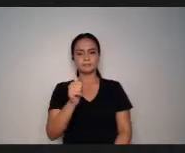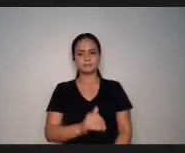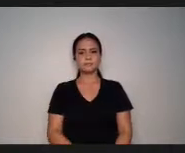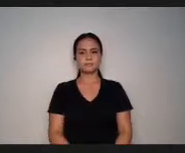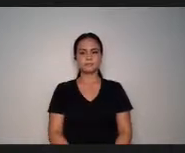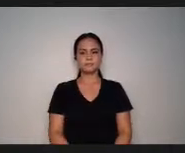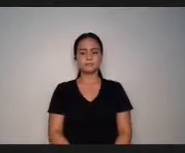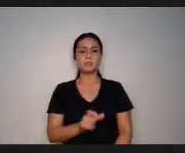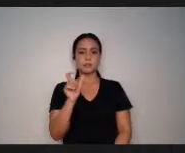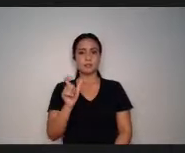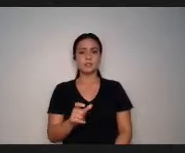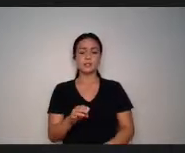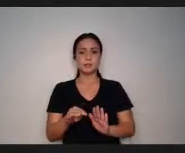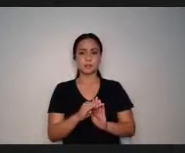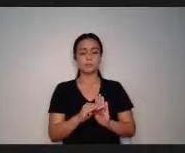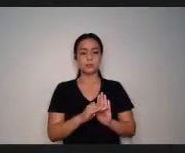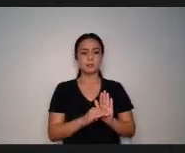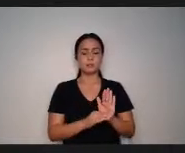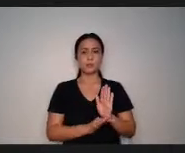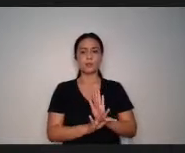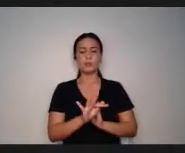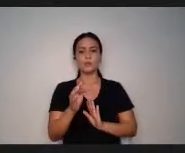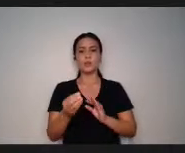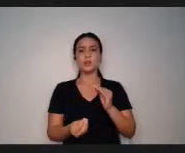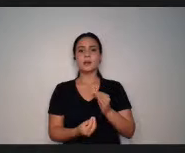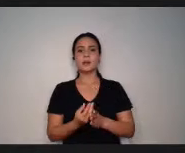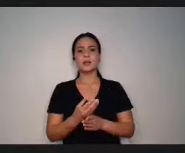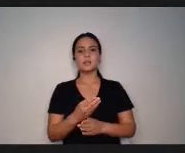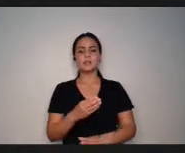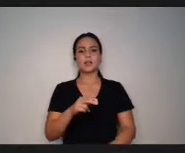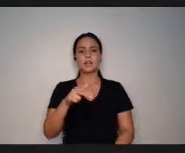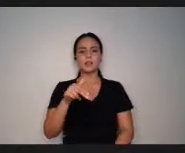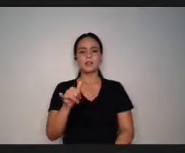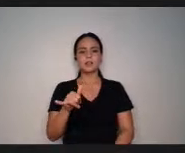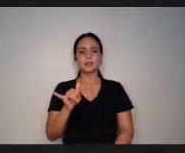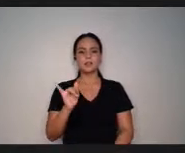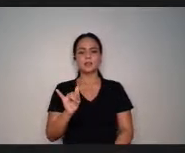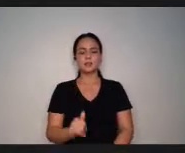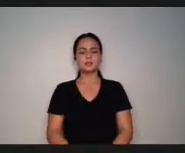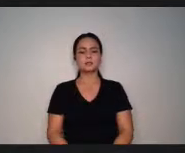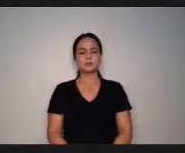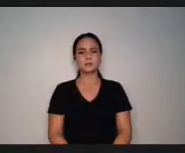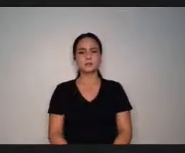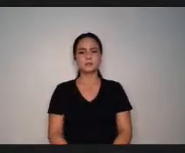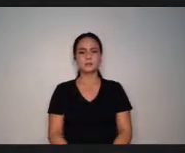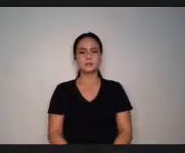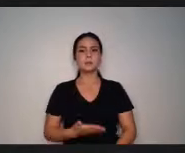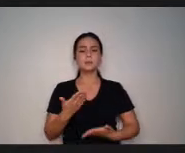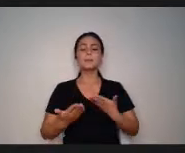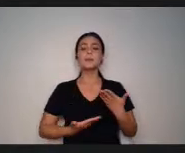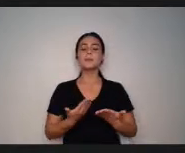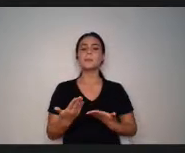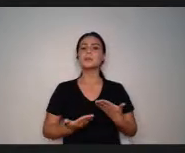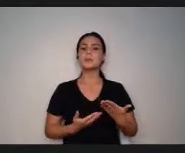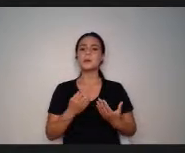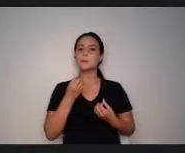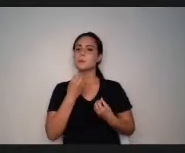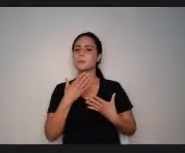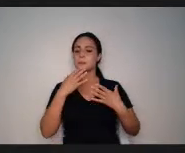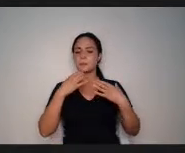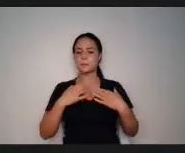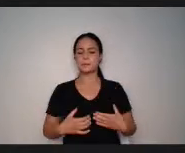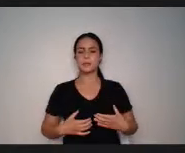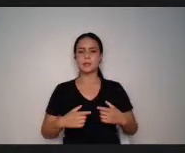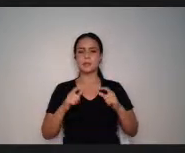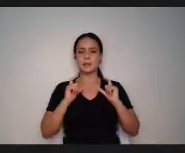by NIOSH to really begin to address worker well-being, and they also fund centers of excellence that can continue